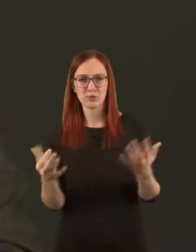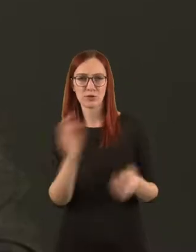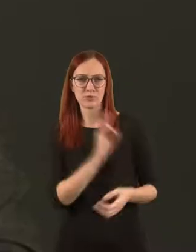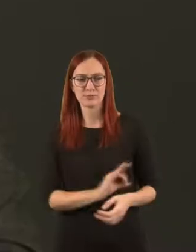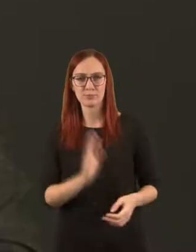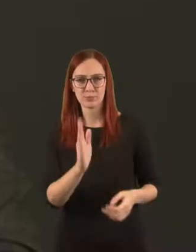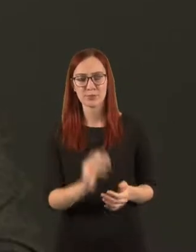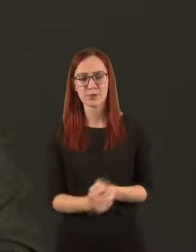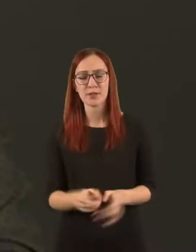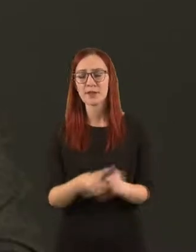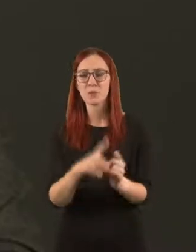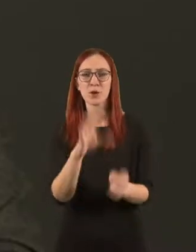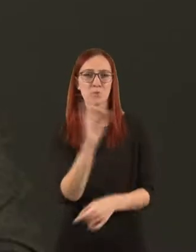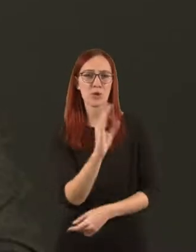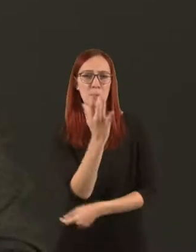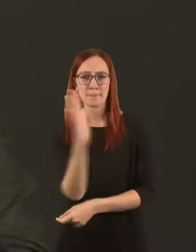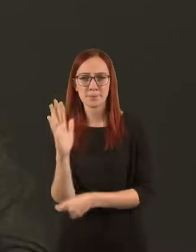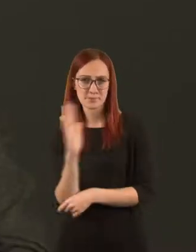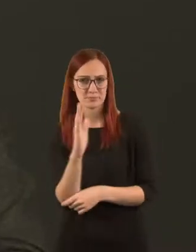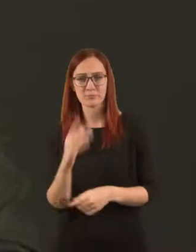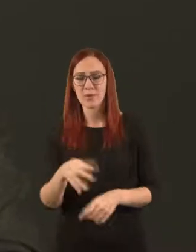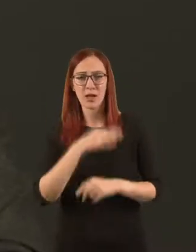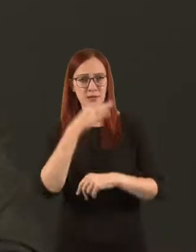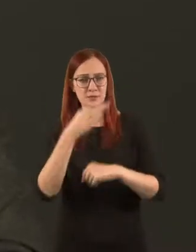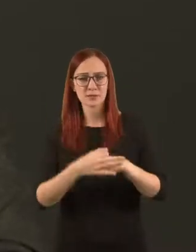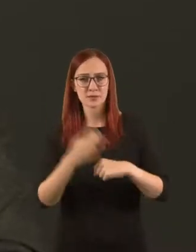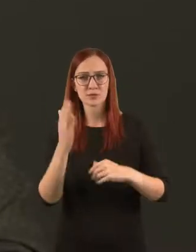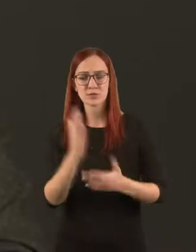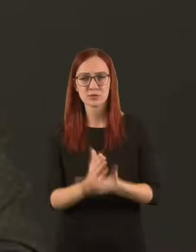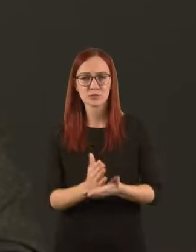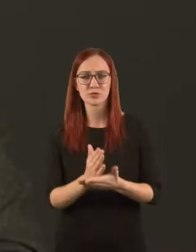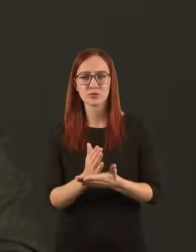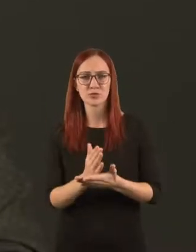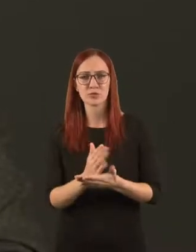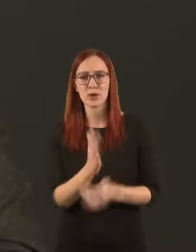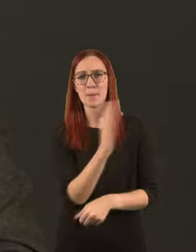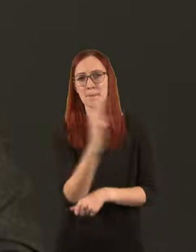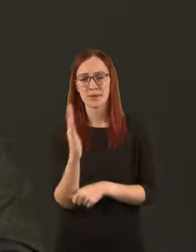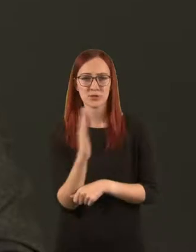land resources and forest resources.